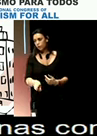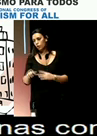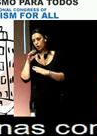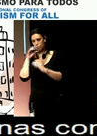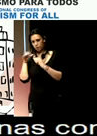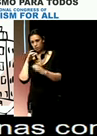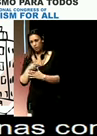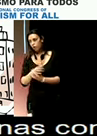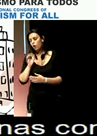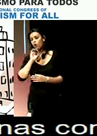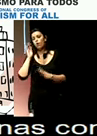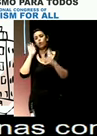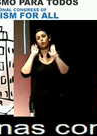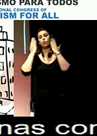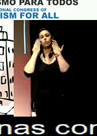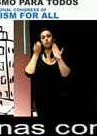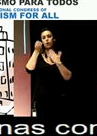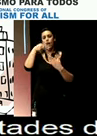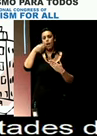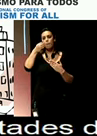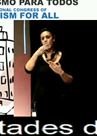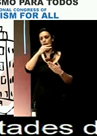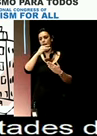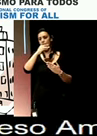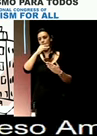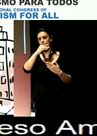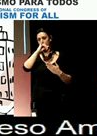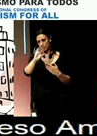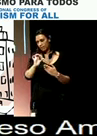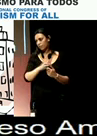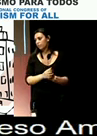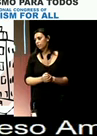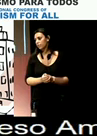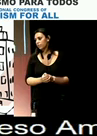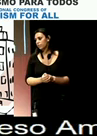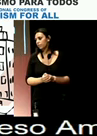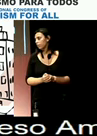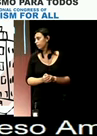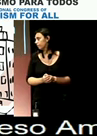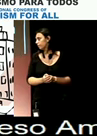disabled and people with communication difficulties.